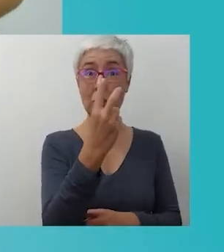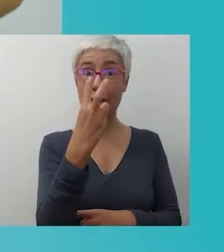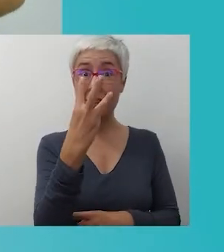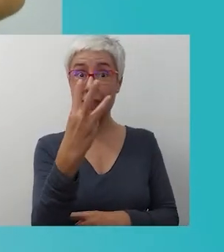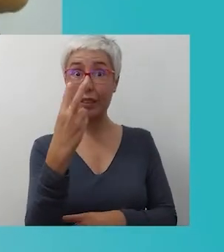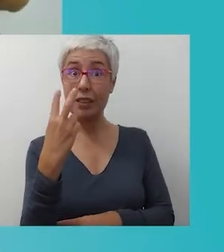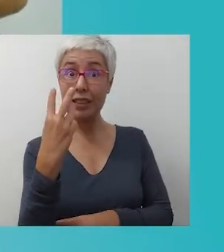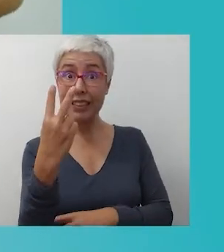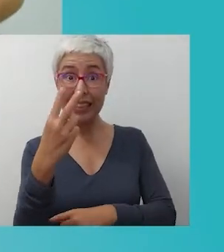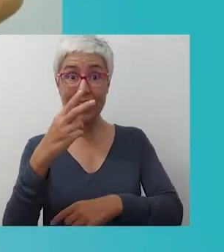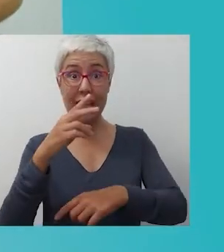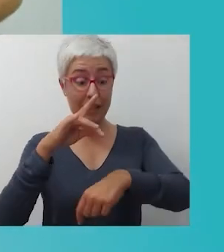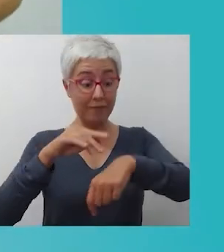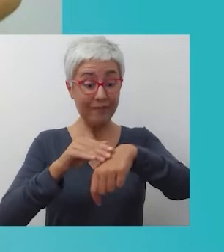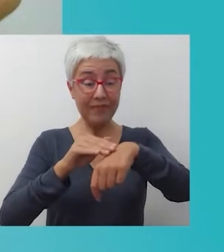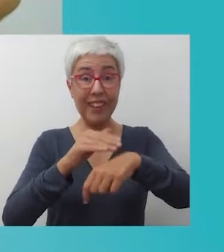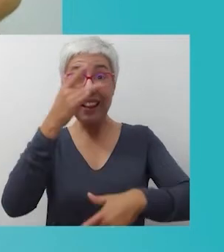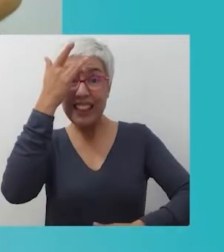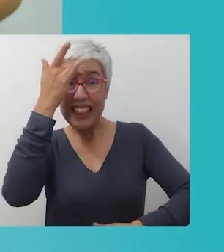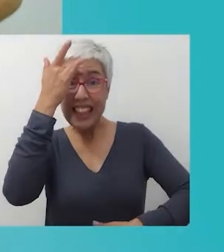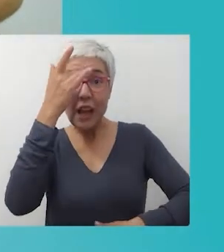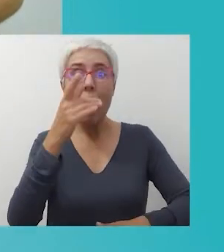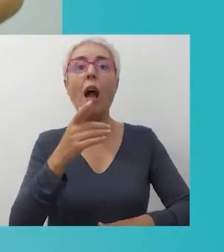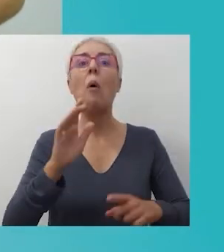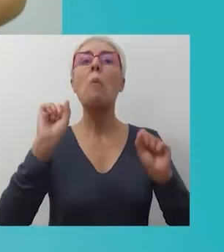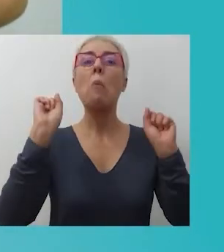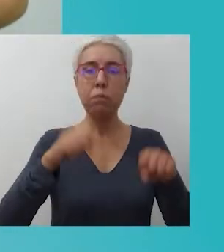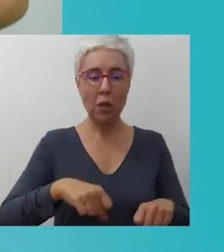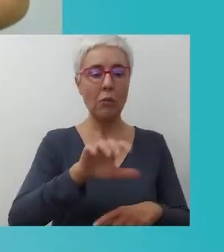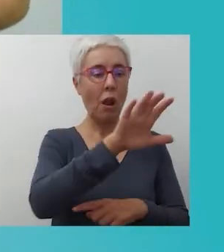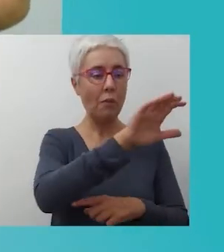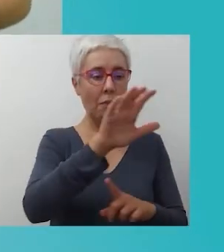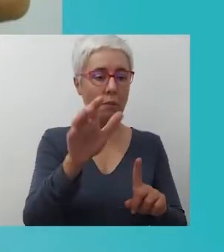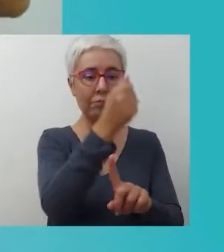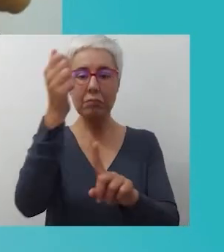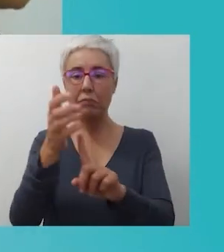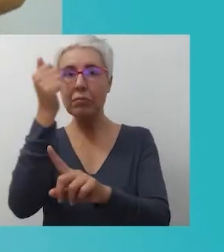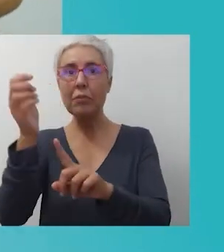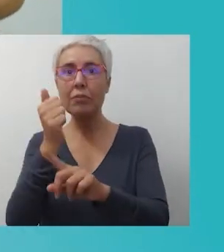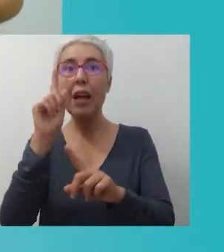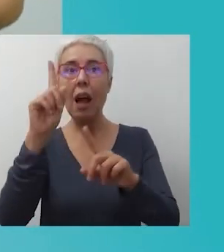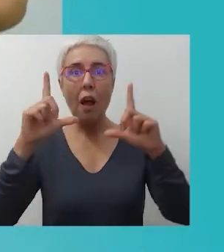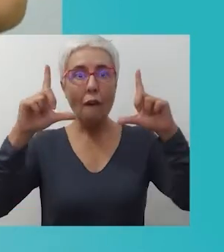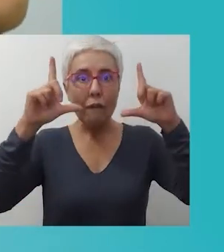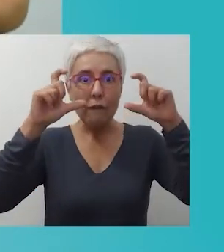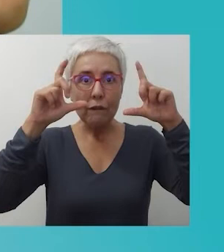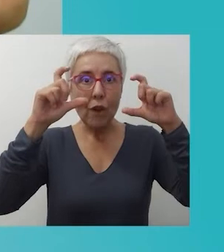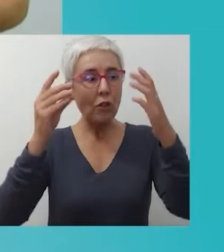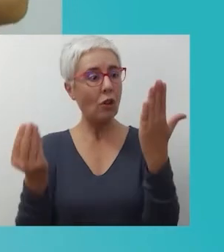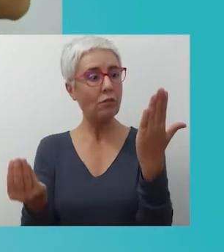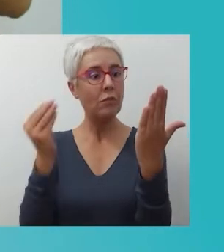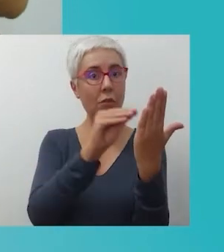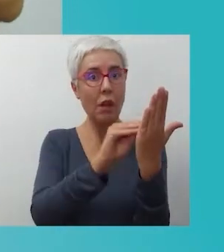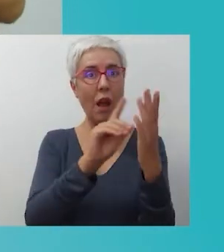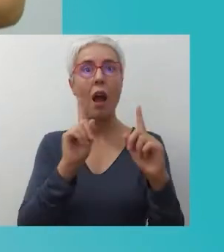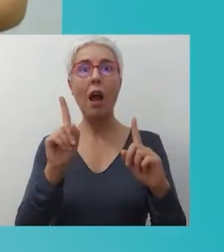diagnoses 232 skin pathologies just by looking at an image and has several benefits for the physician